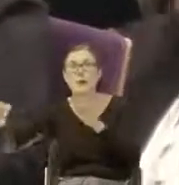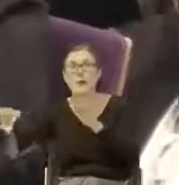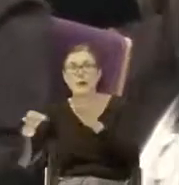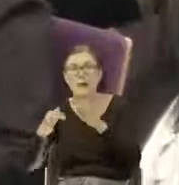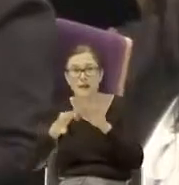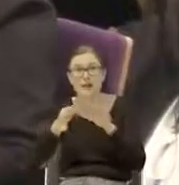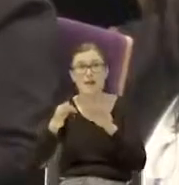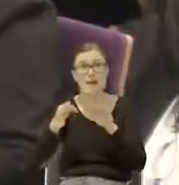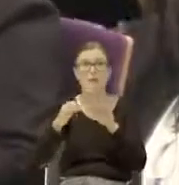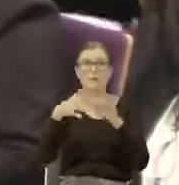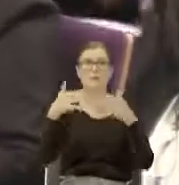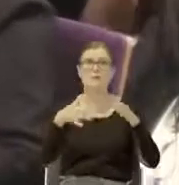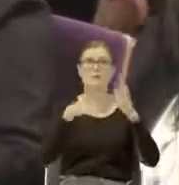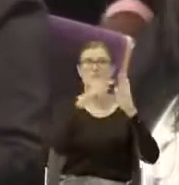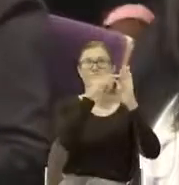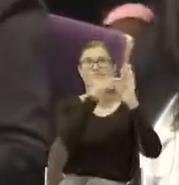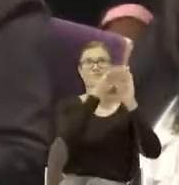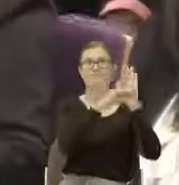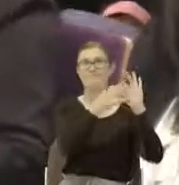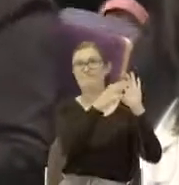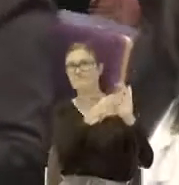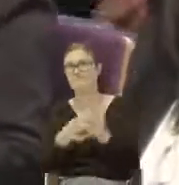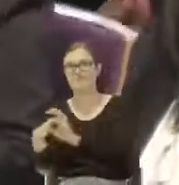they are in the forefront of